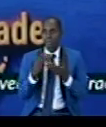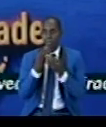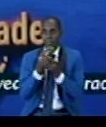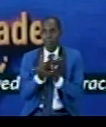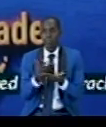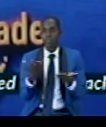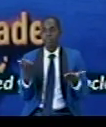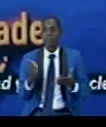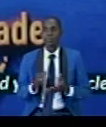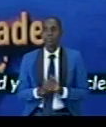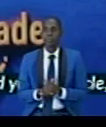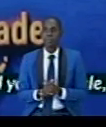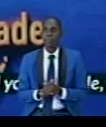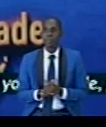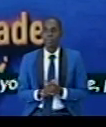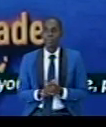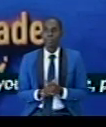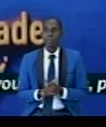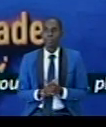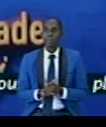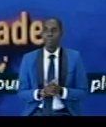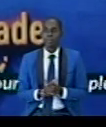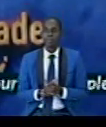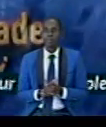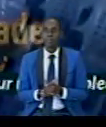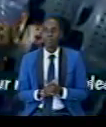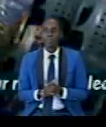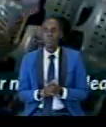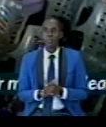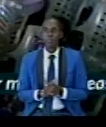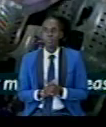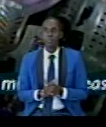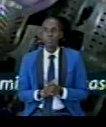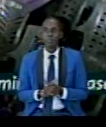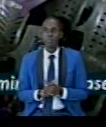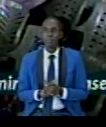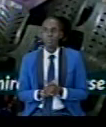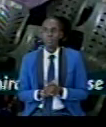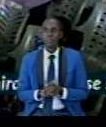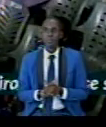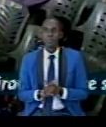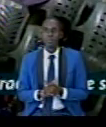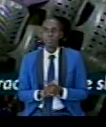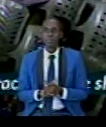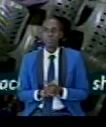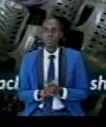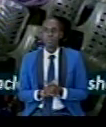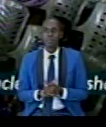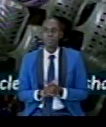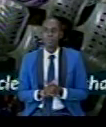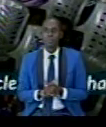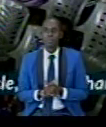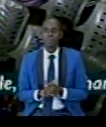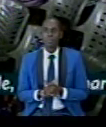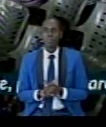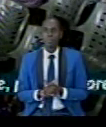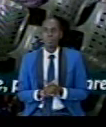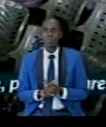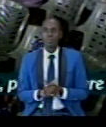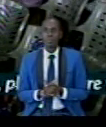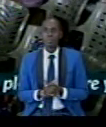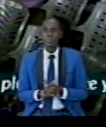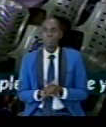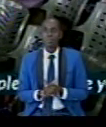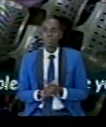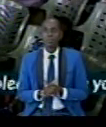region overseers and group pastors, you are to report in front of the